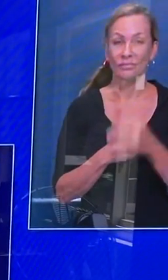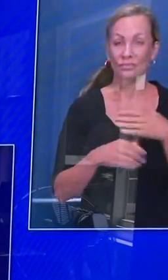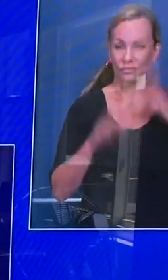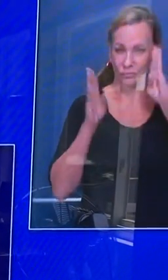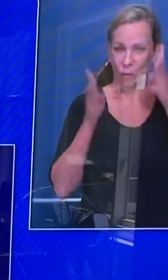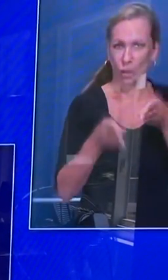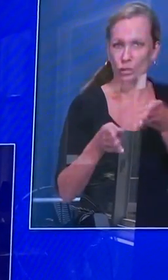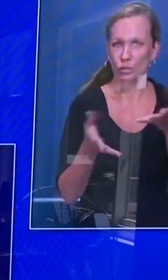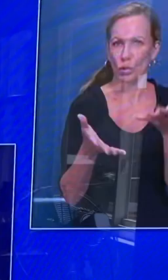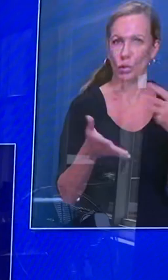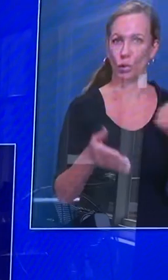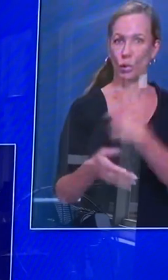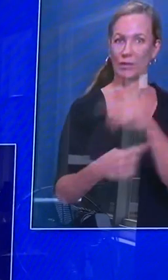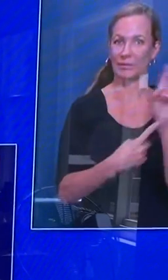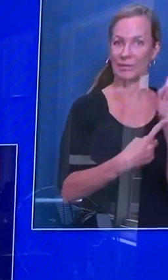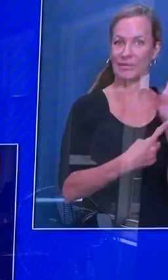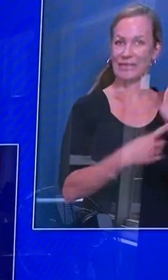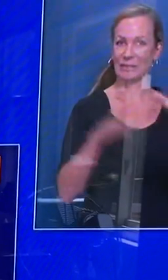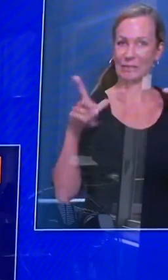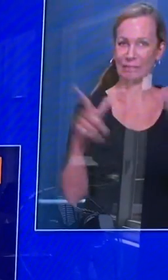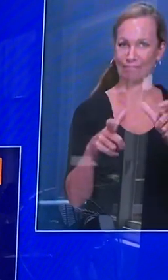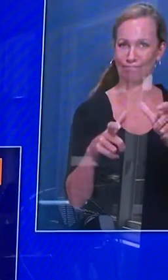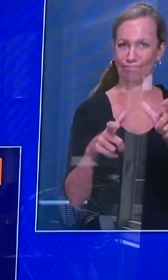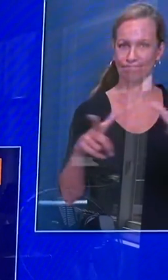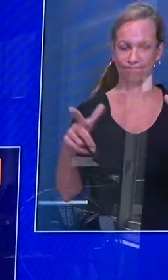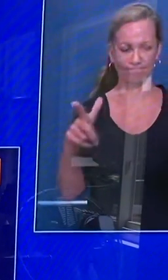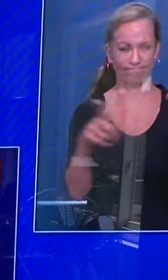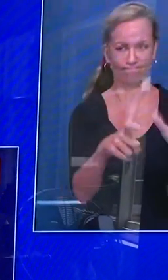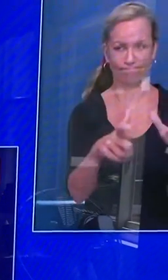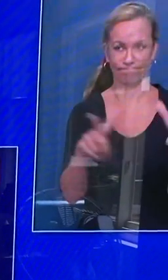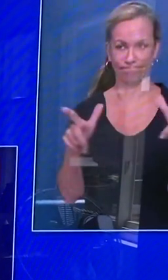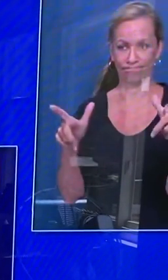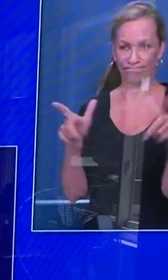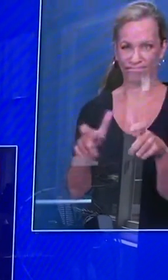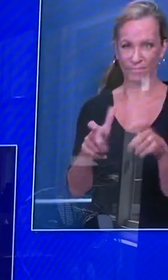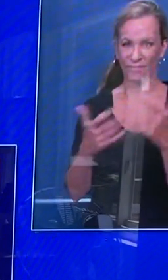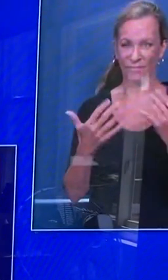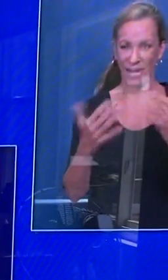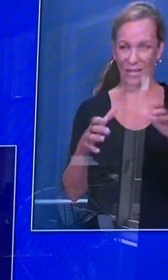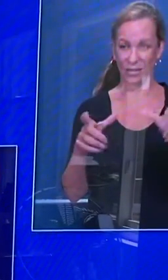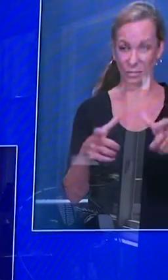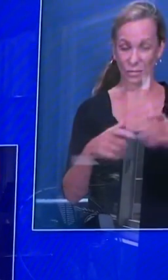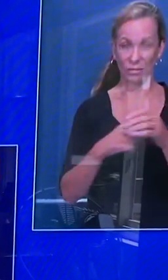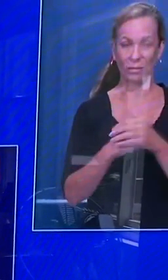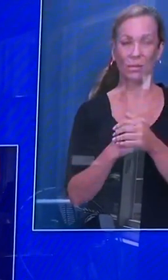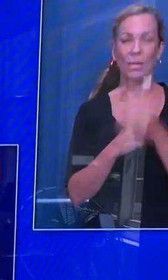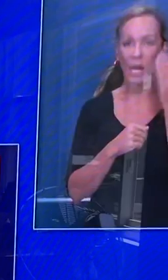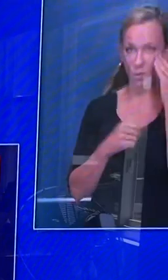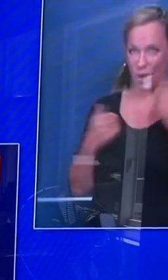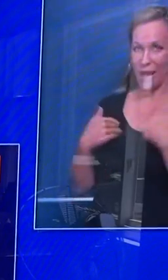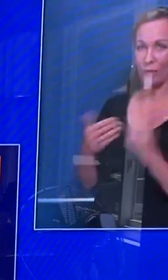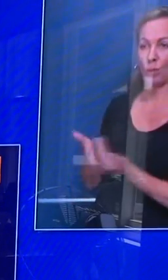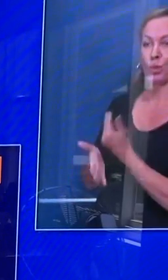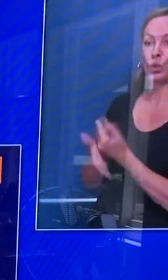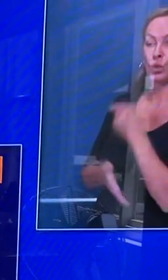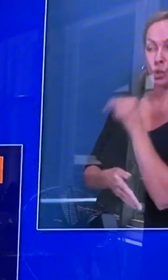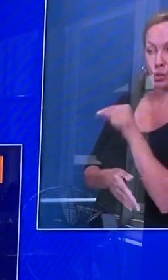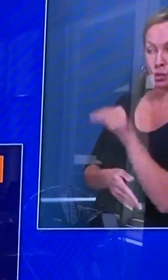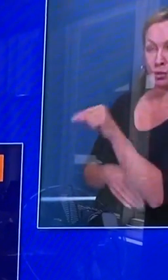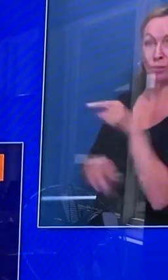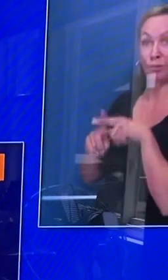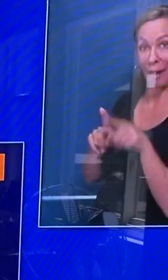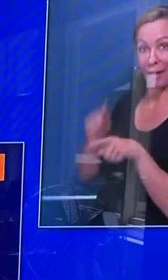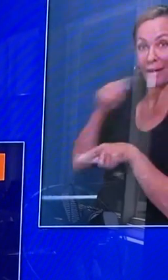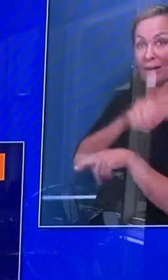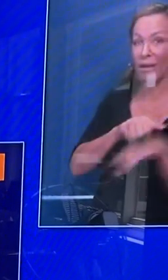just focus on the big challenges that we face, but also the challenges that continue to be faced here in the